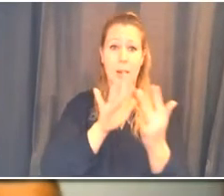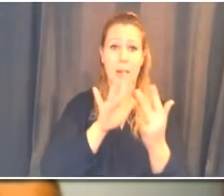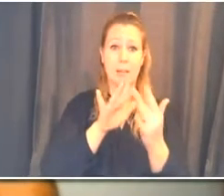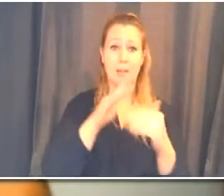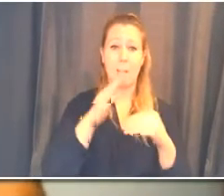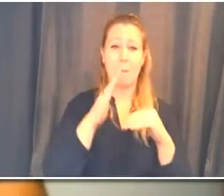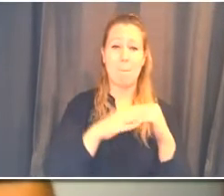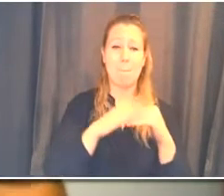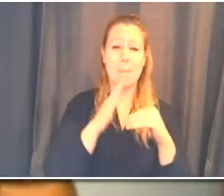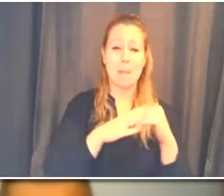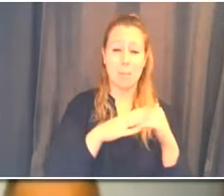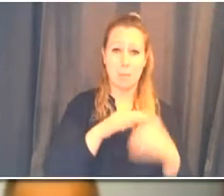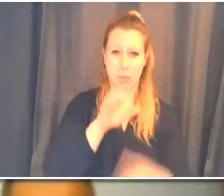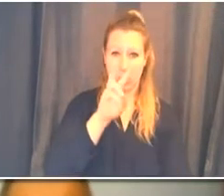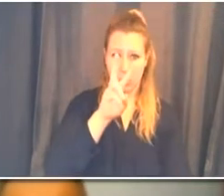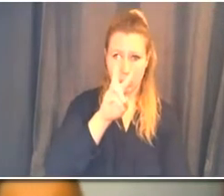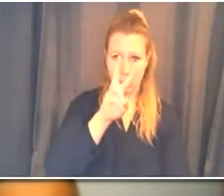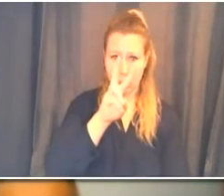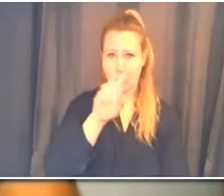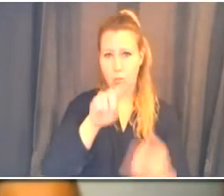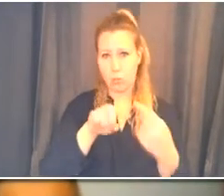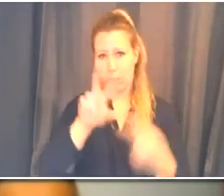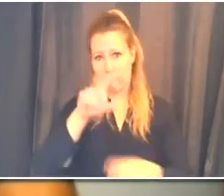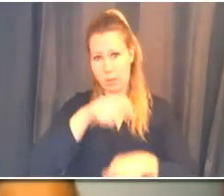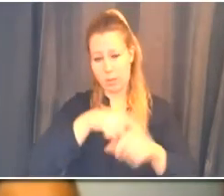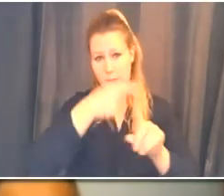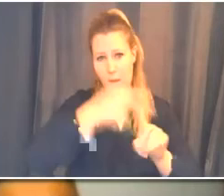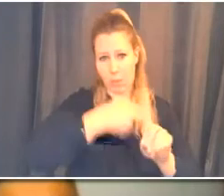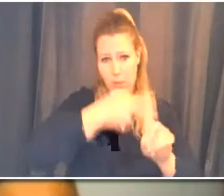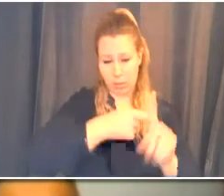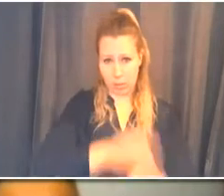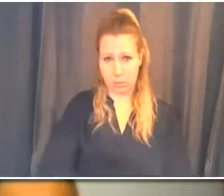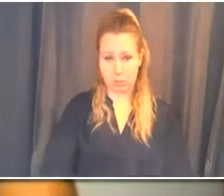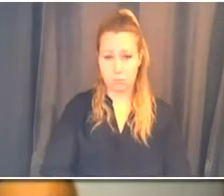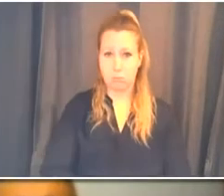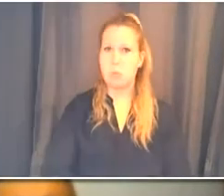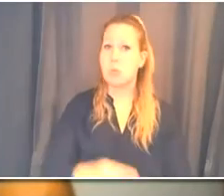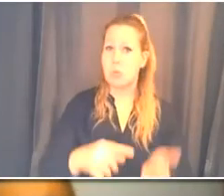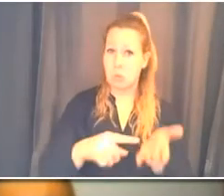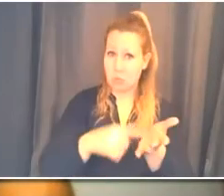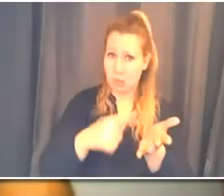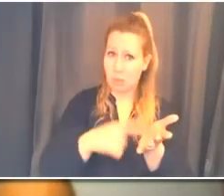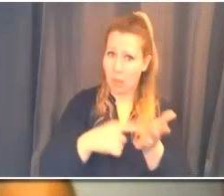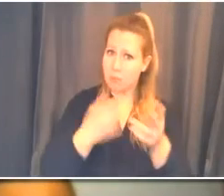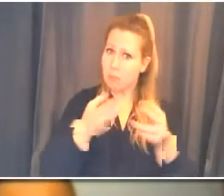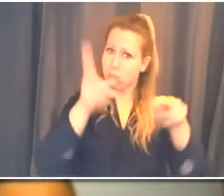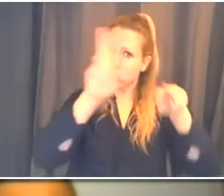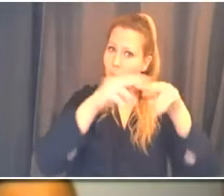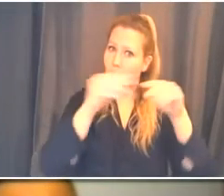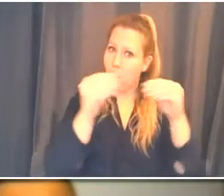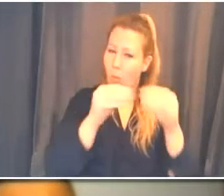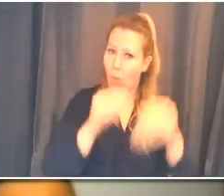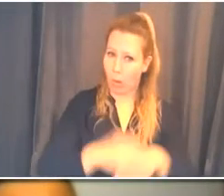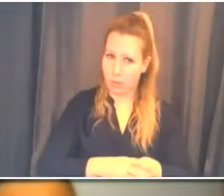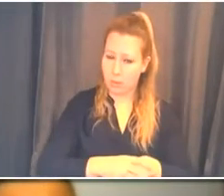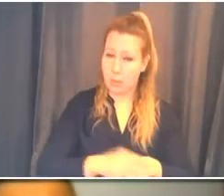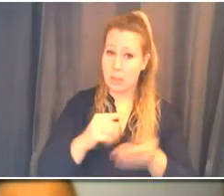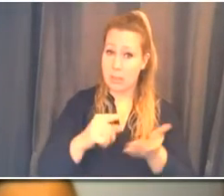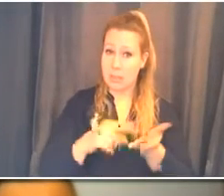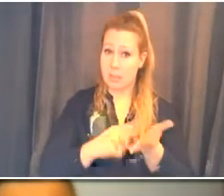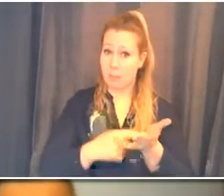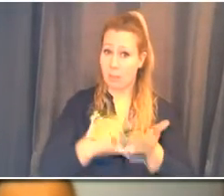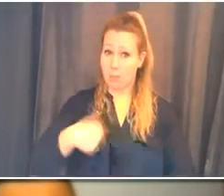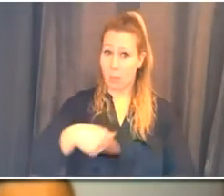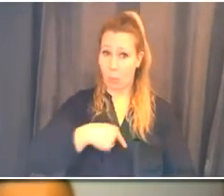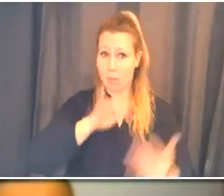offenders know that we are watching what is going on in that household I mean I think and and just to finish off on the answer